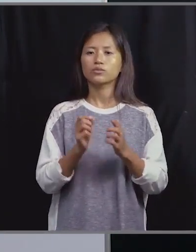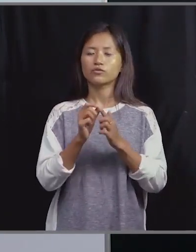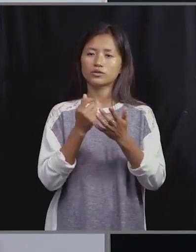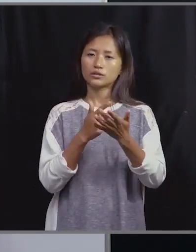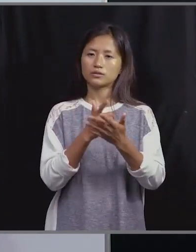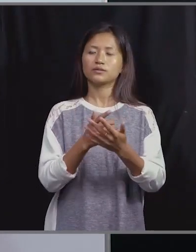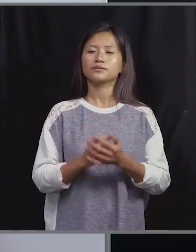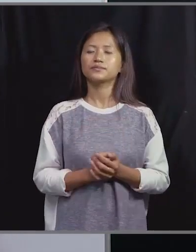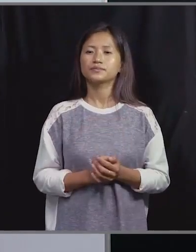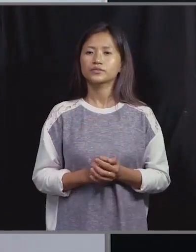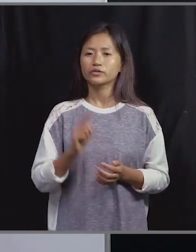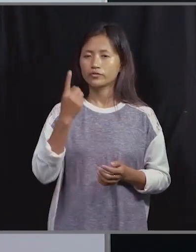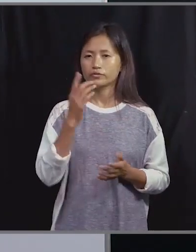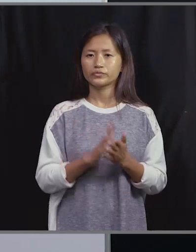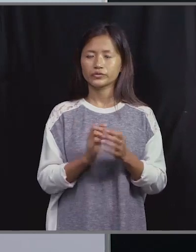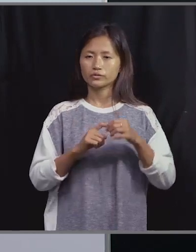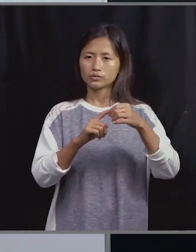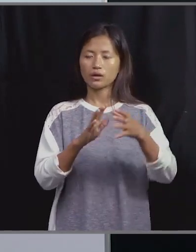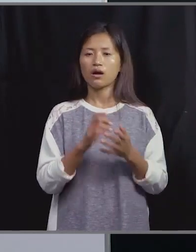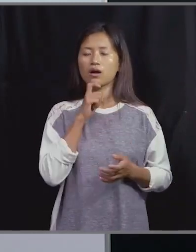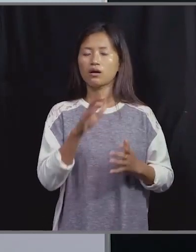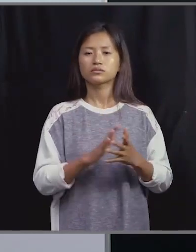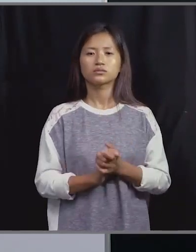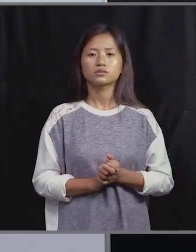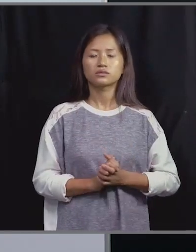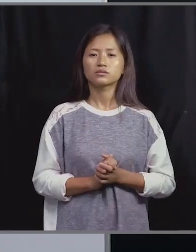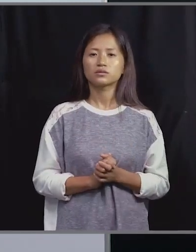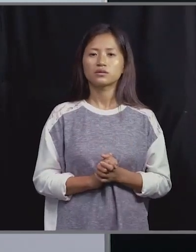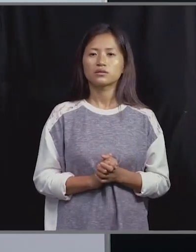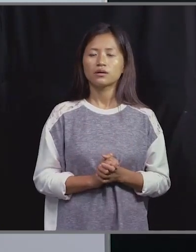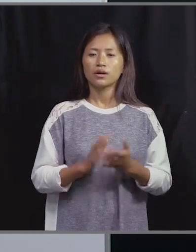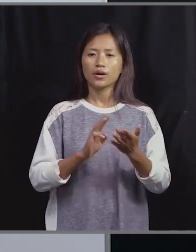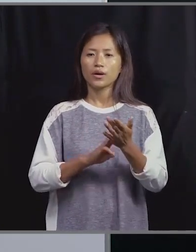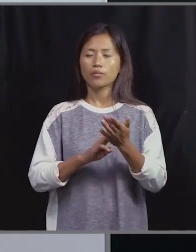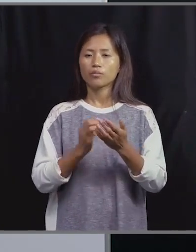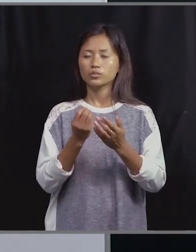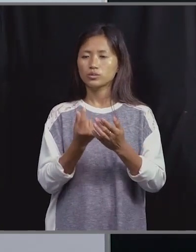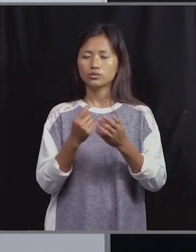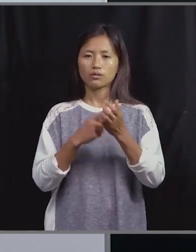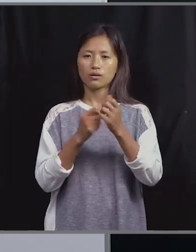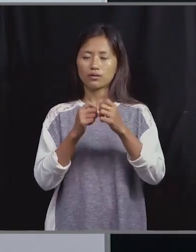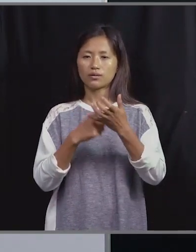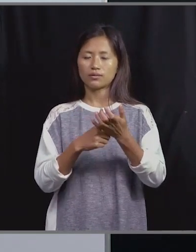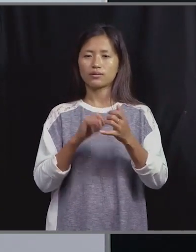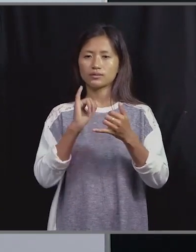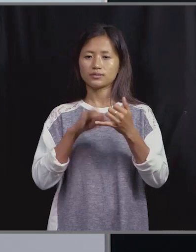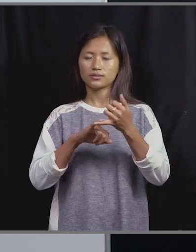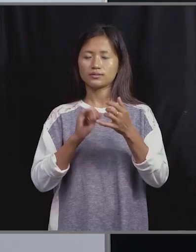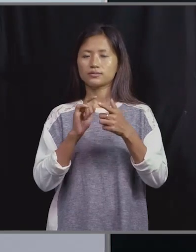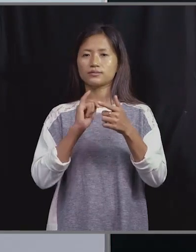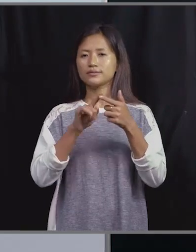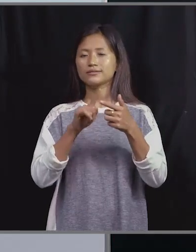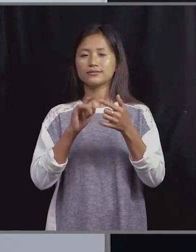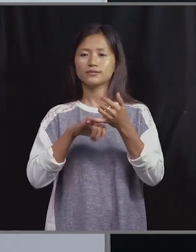to poverty? That is the first question we need to ask. The Marwaris, the first reason is that the Marwaris,